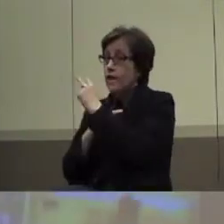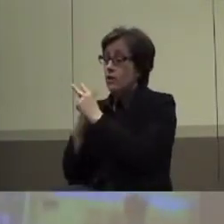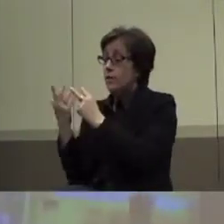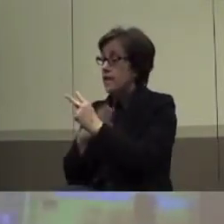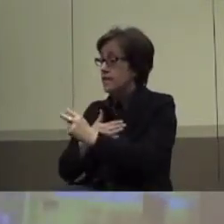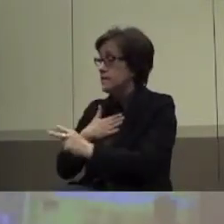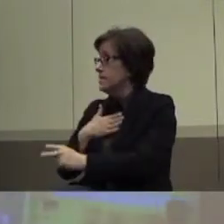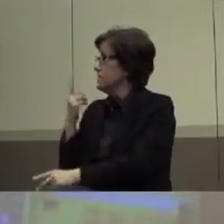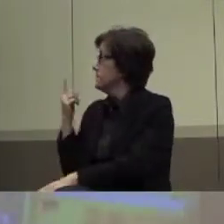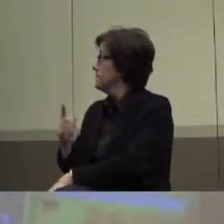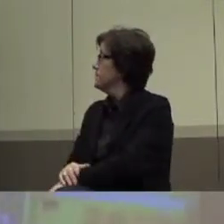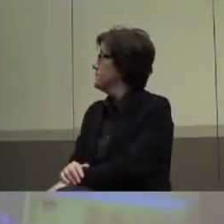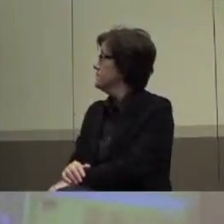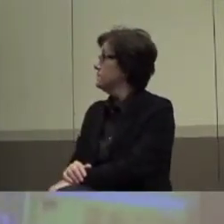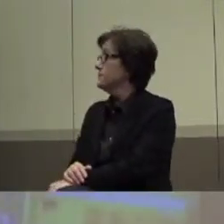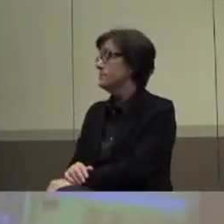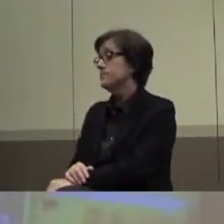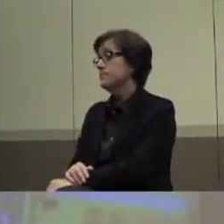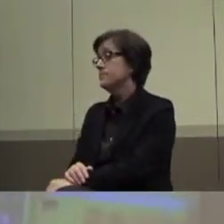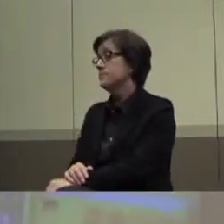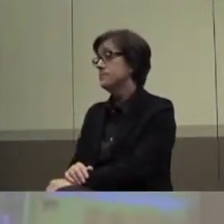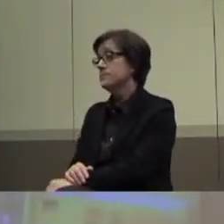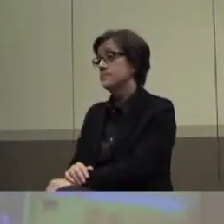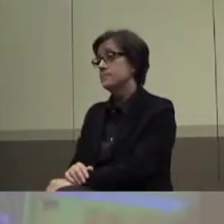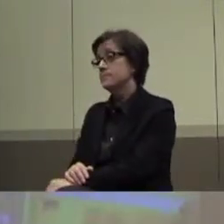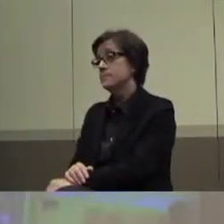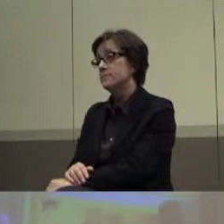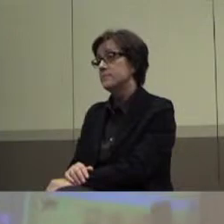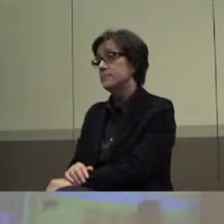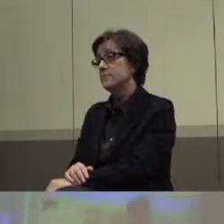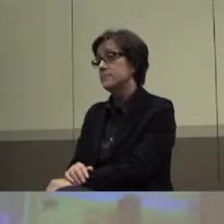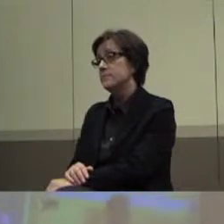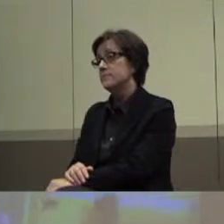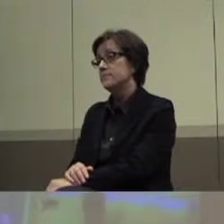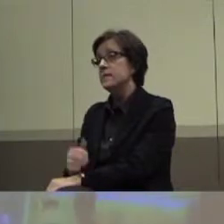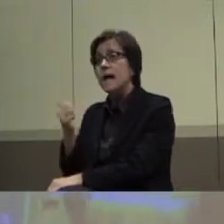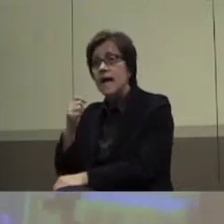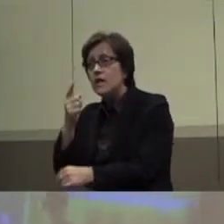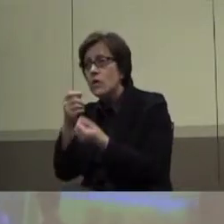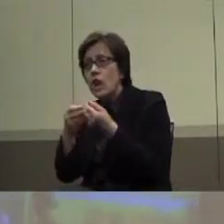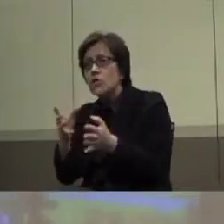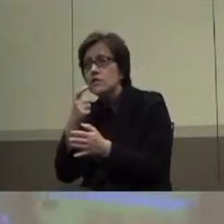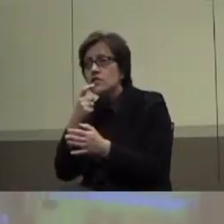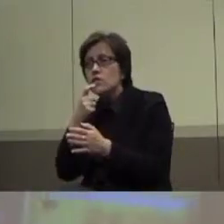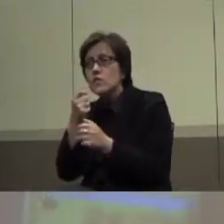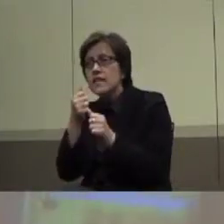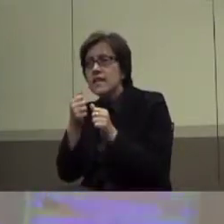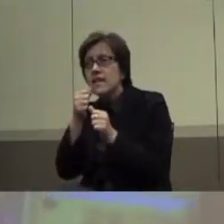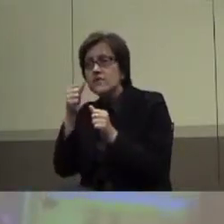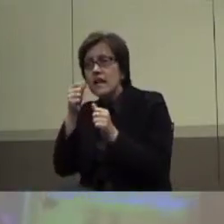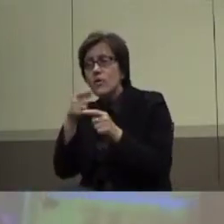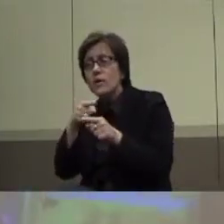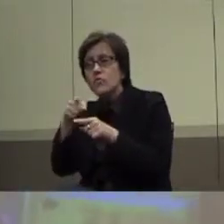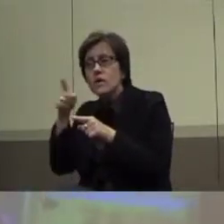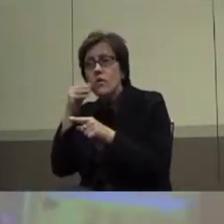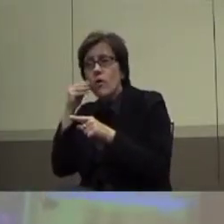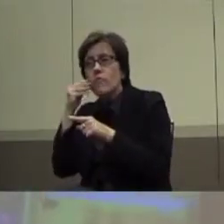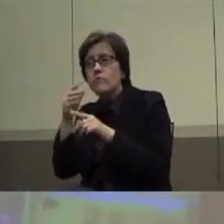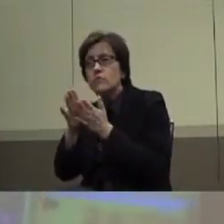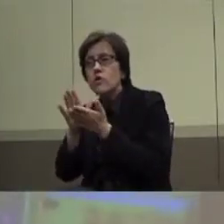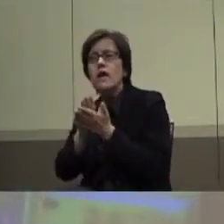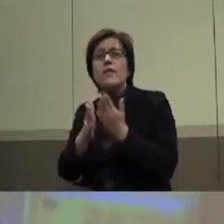Okay. Good. Well, let's go on and look at our weather. What kind of weather are we having outside? What can you tell us